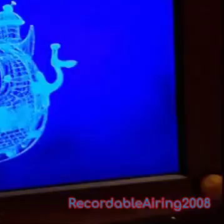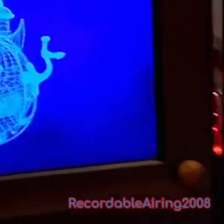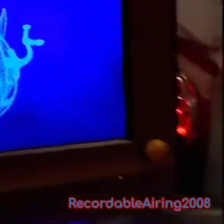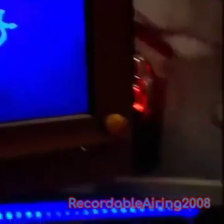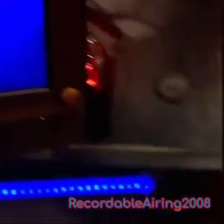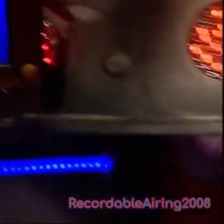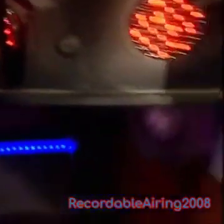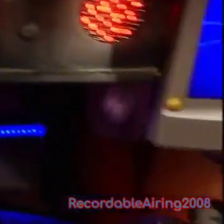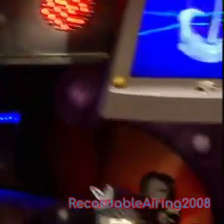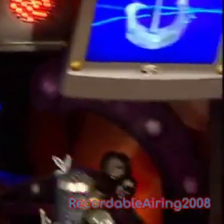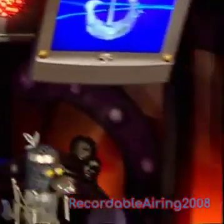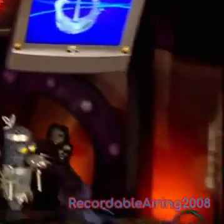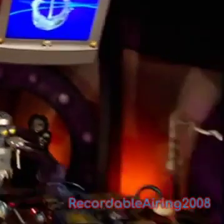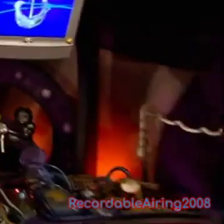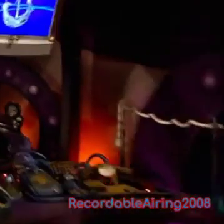Gloucester Radio.